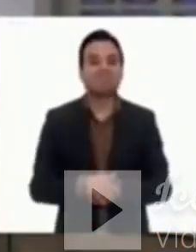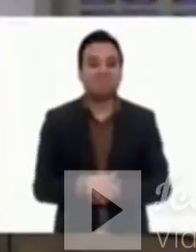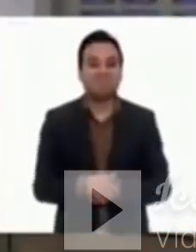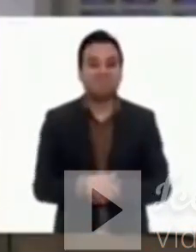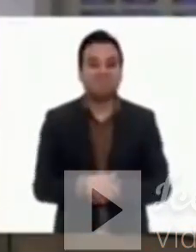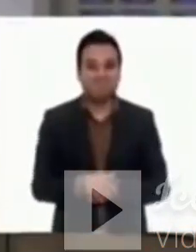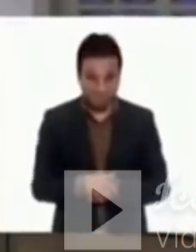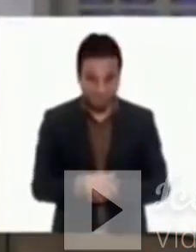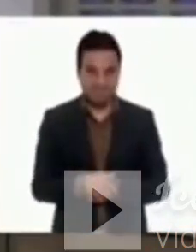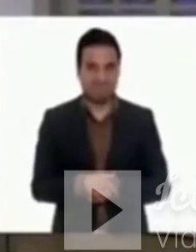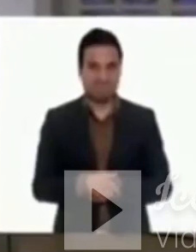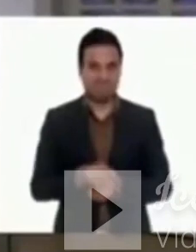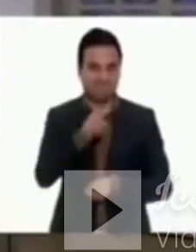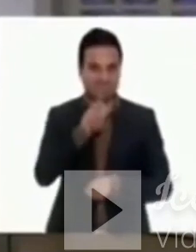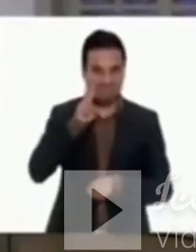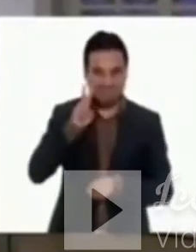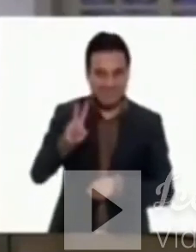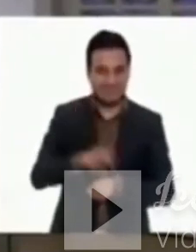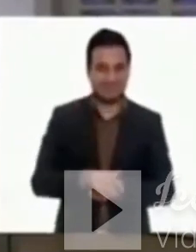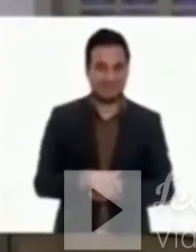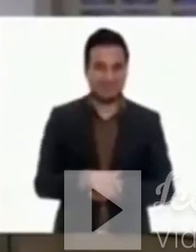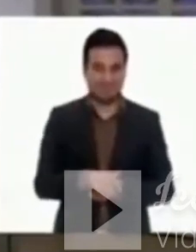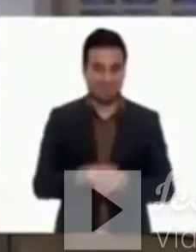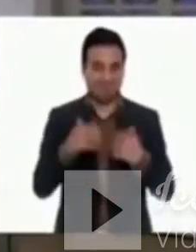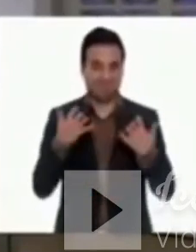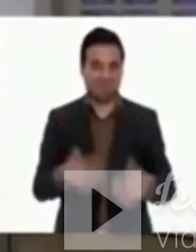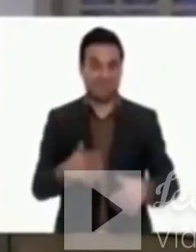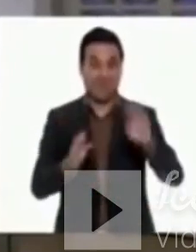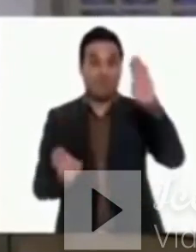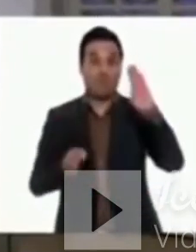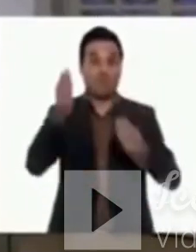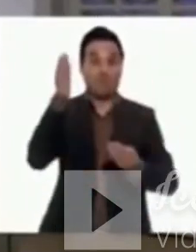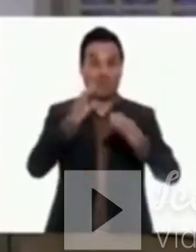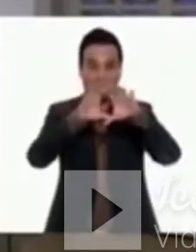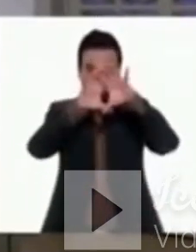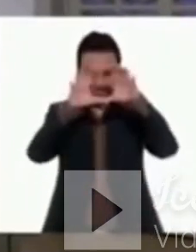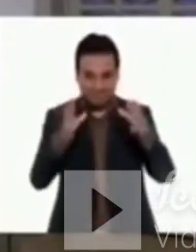representación más cercana a la distancia y el tamaño de la Tierra con respecto al sistema solar.